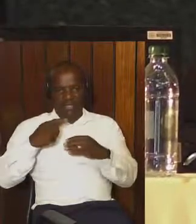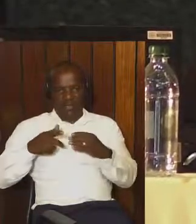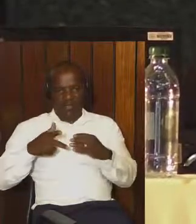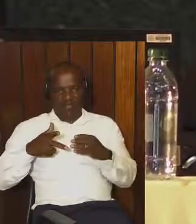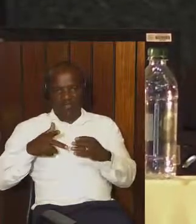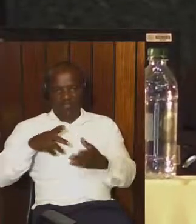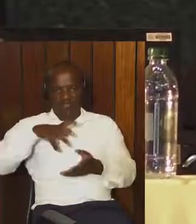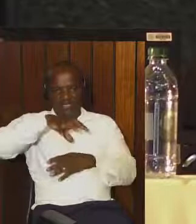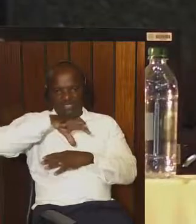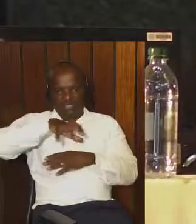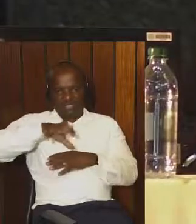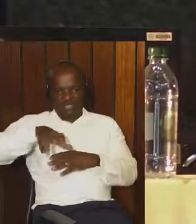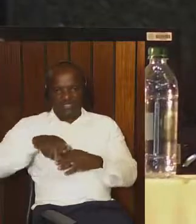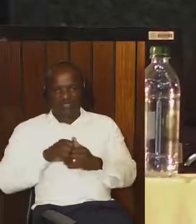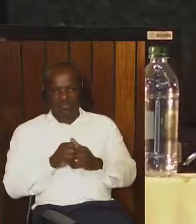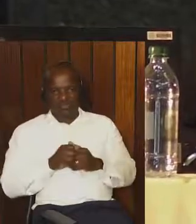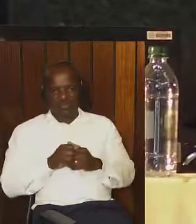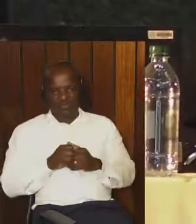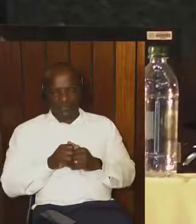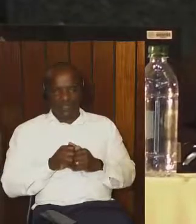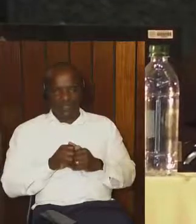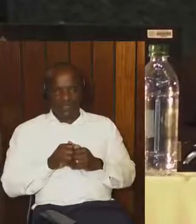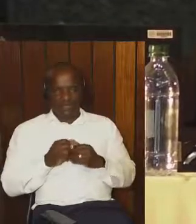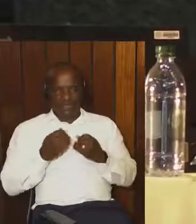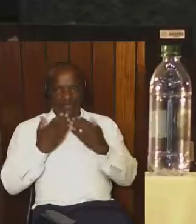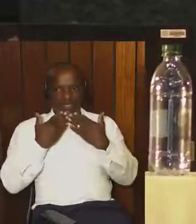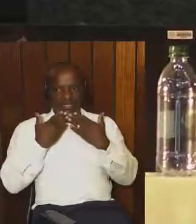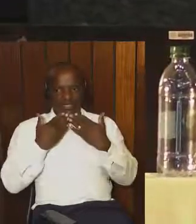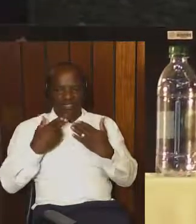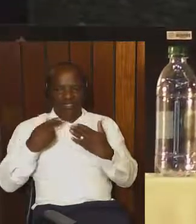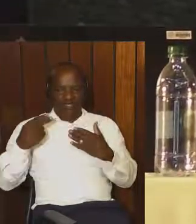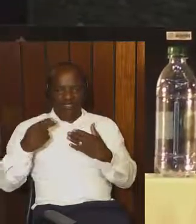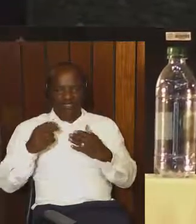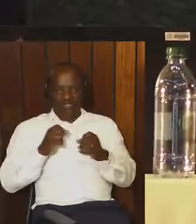done some. Yeah. Thank you, Chairperson. Thank you, HOD.